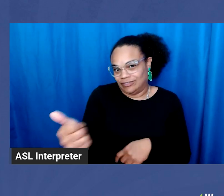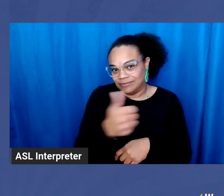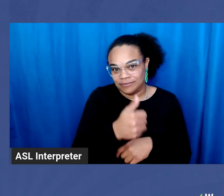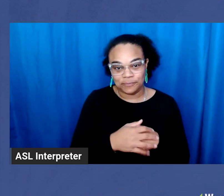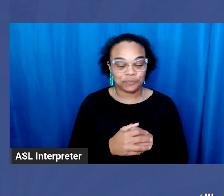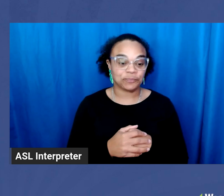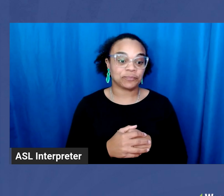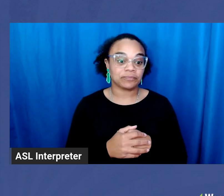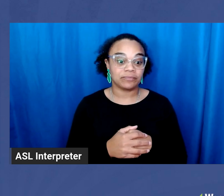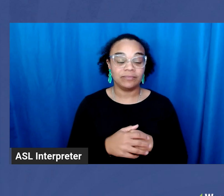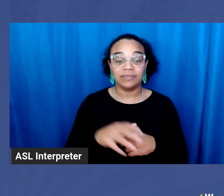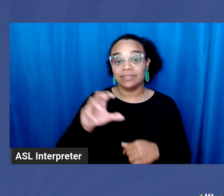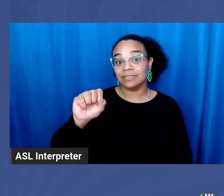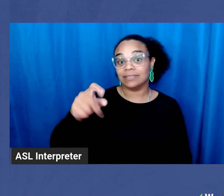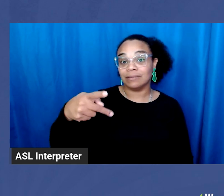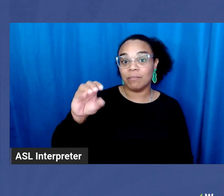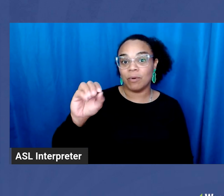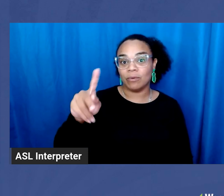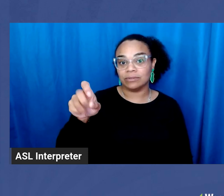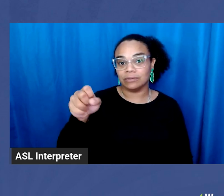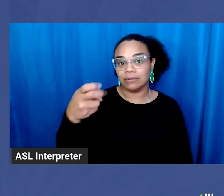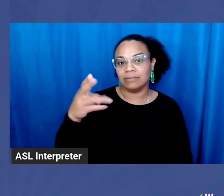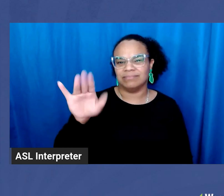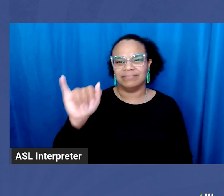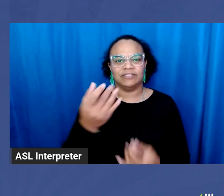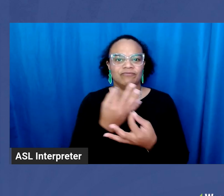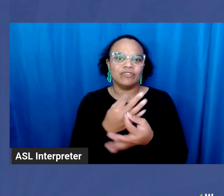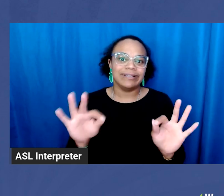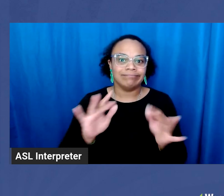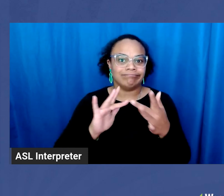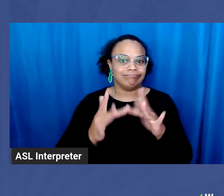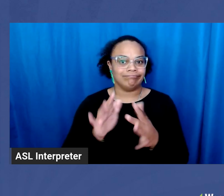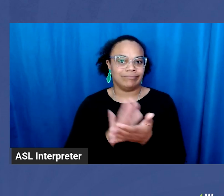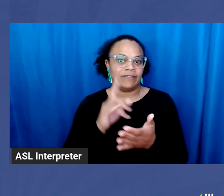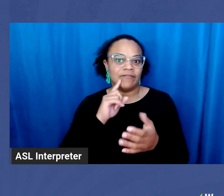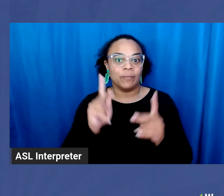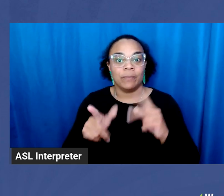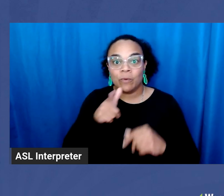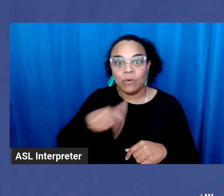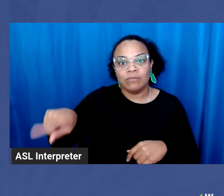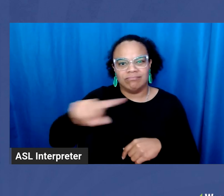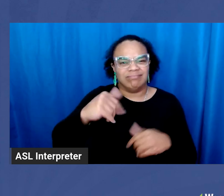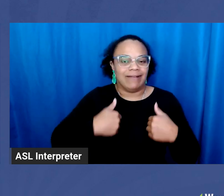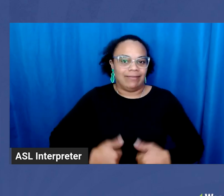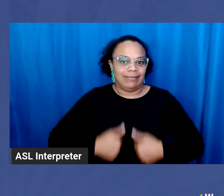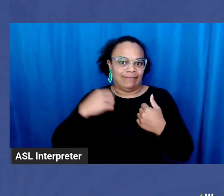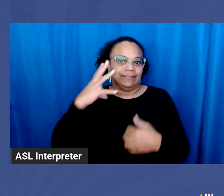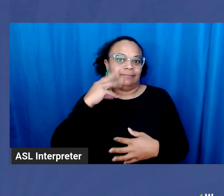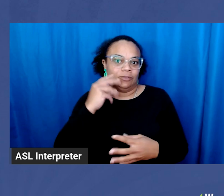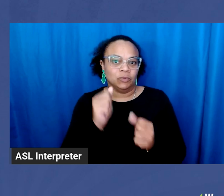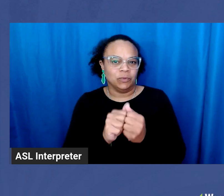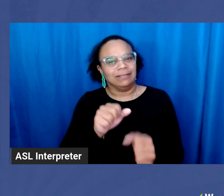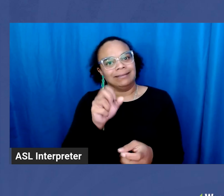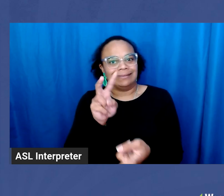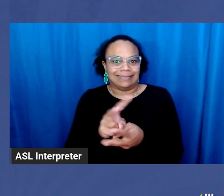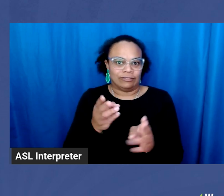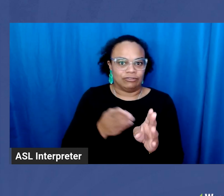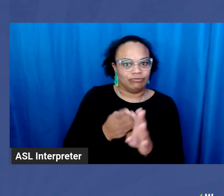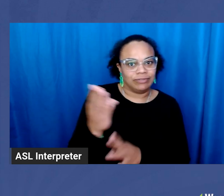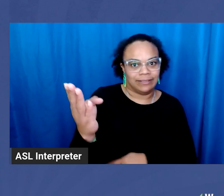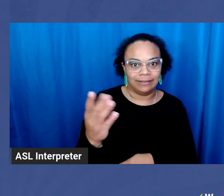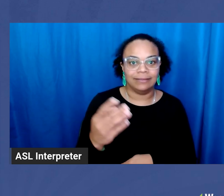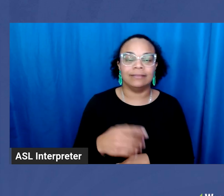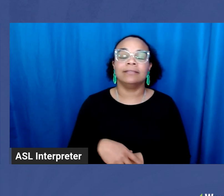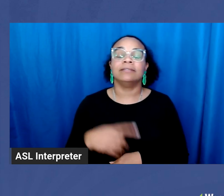Hub is a free online academy for people with lived experience in the sex trades only. We are a peer sharing